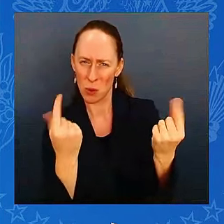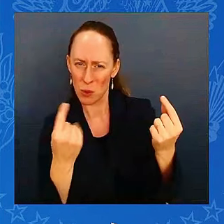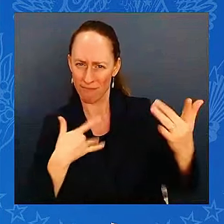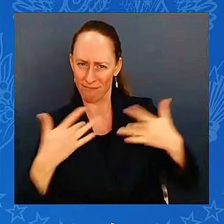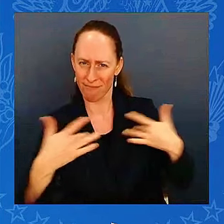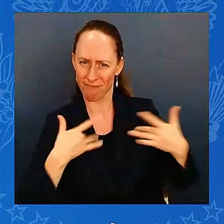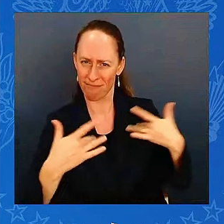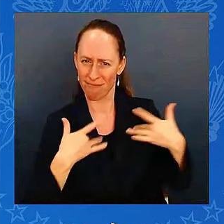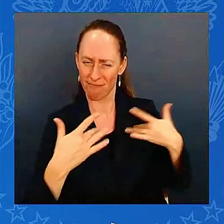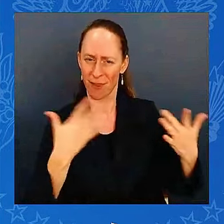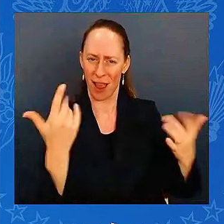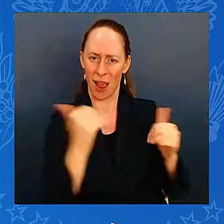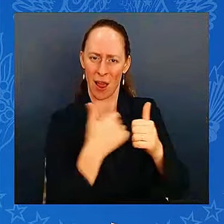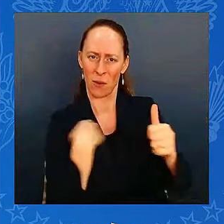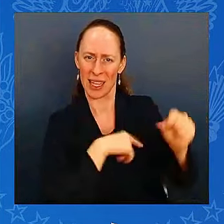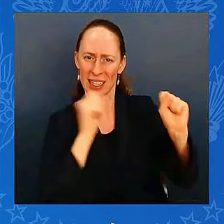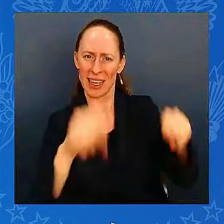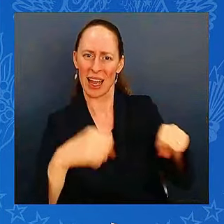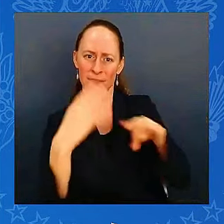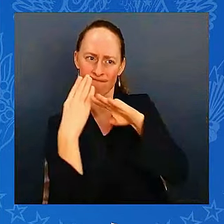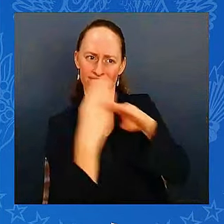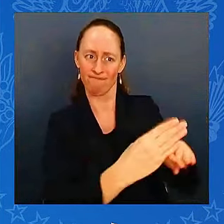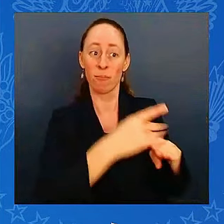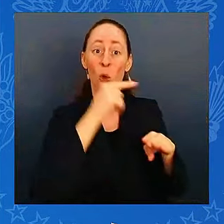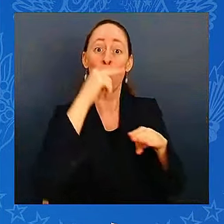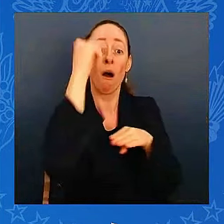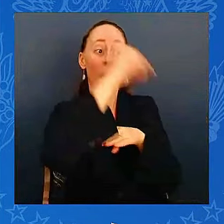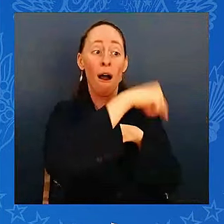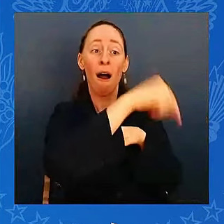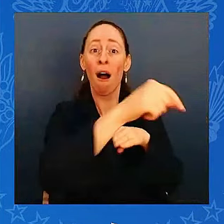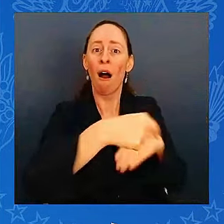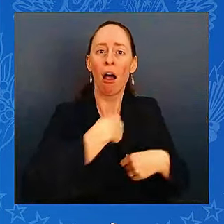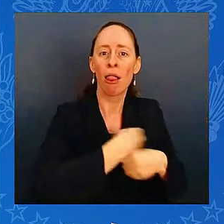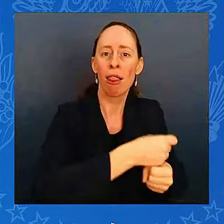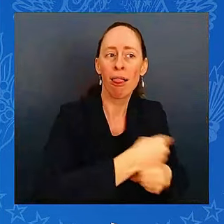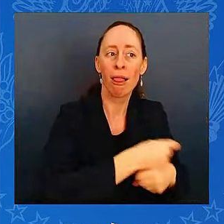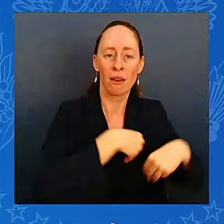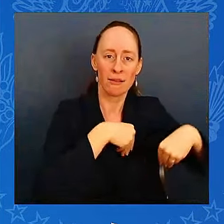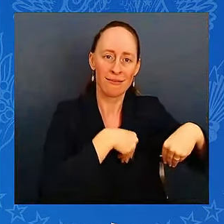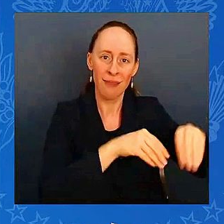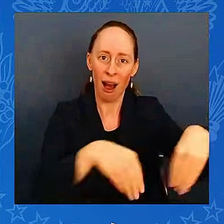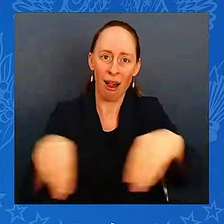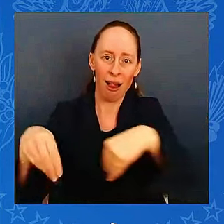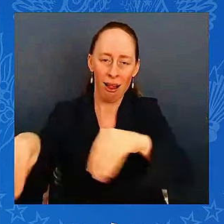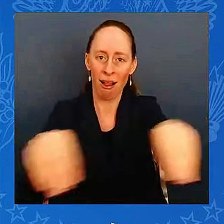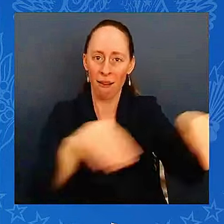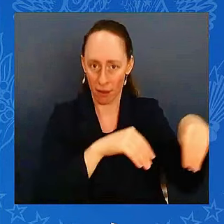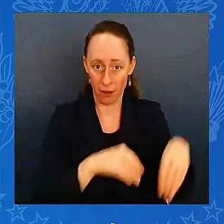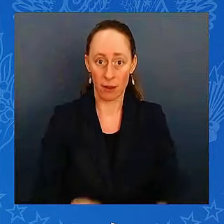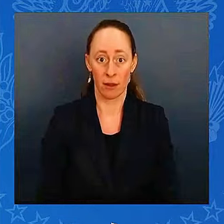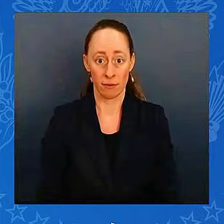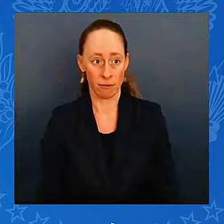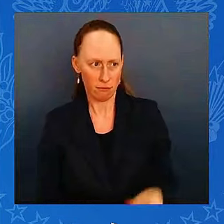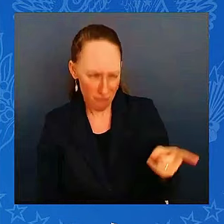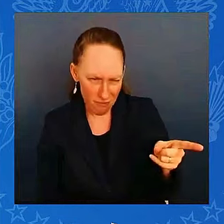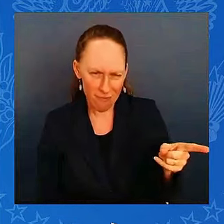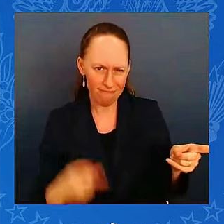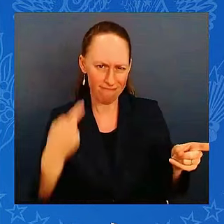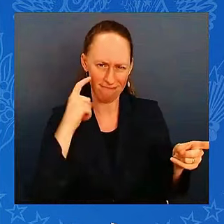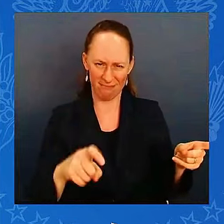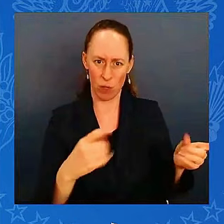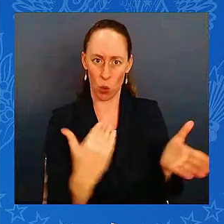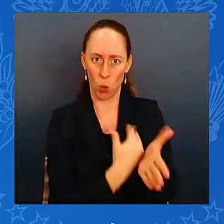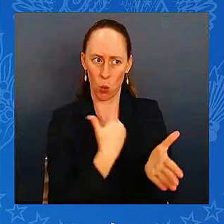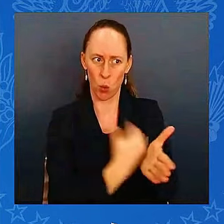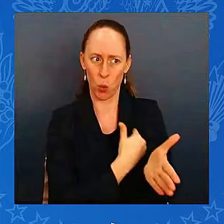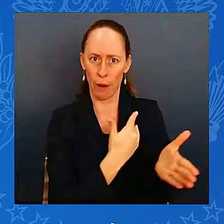and warning law enforcement and health professionals about new trends in drug use. We trained officials on how to use a new tool that